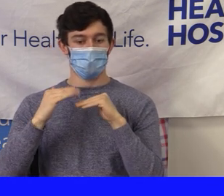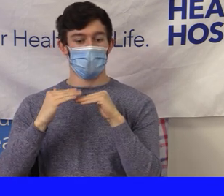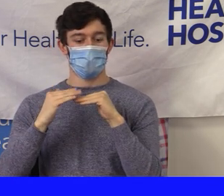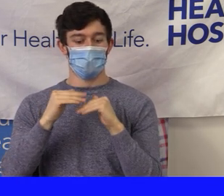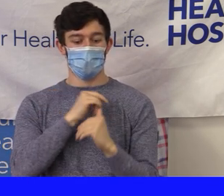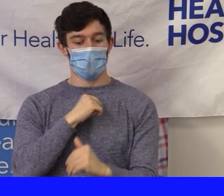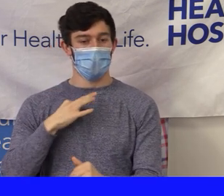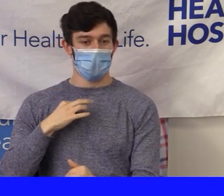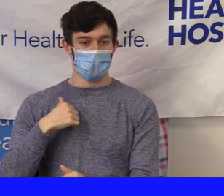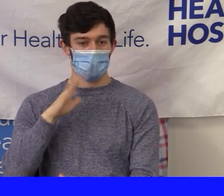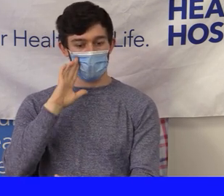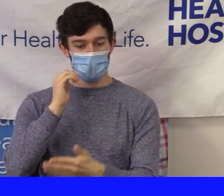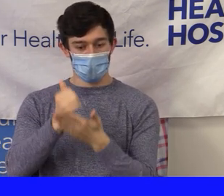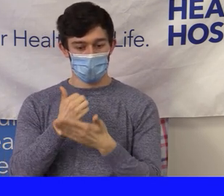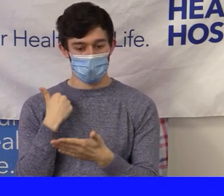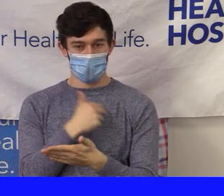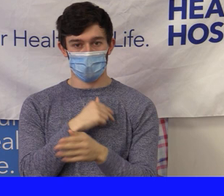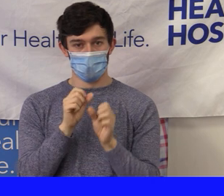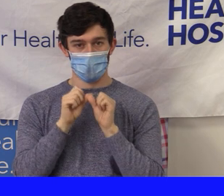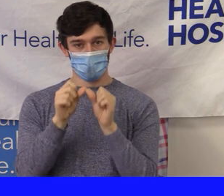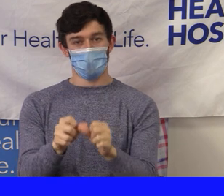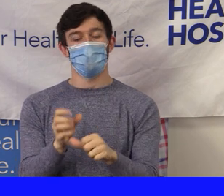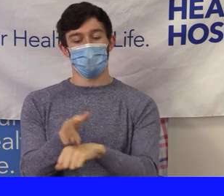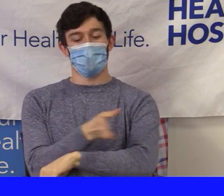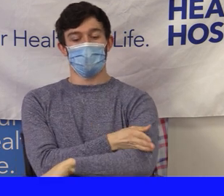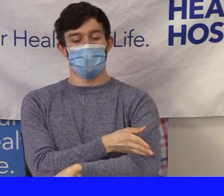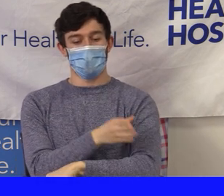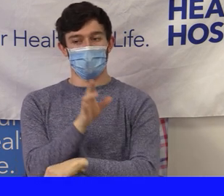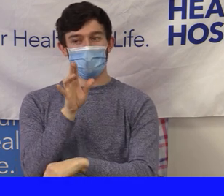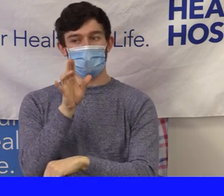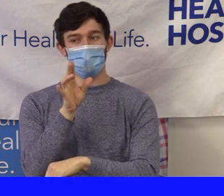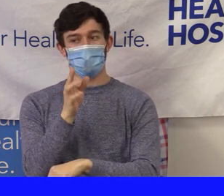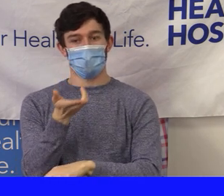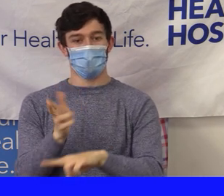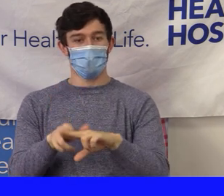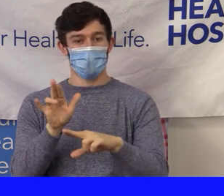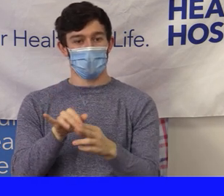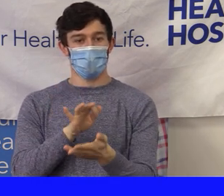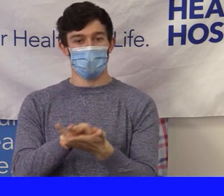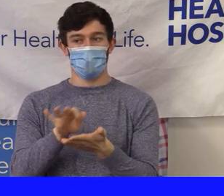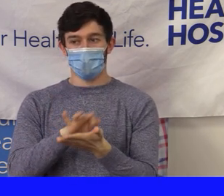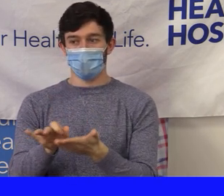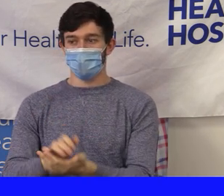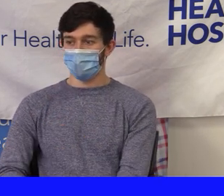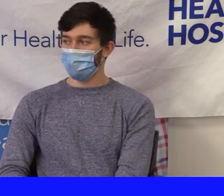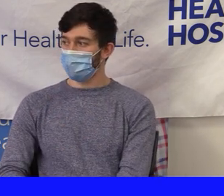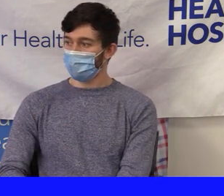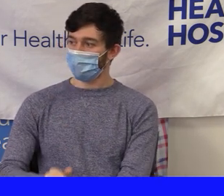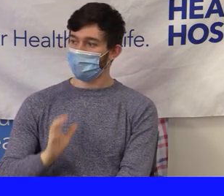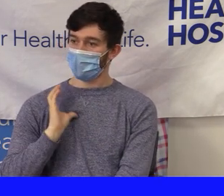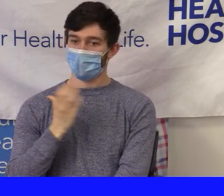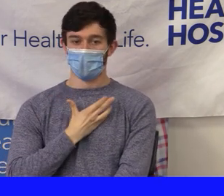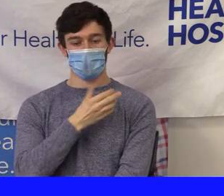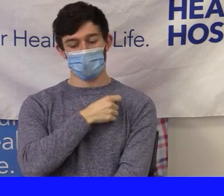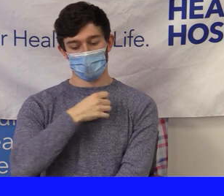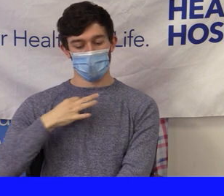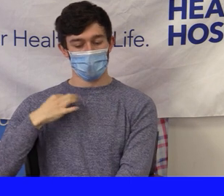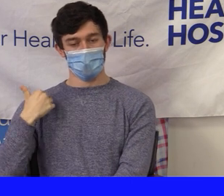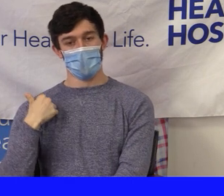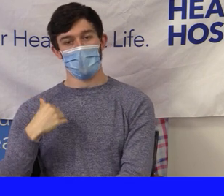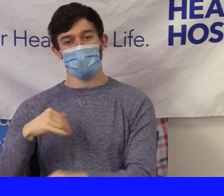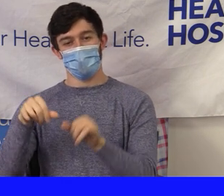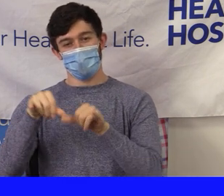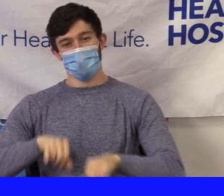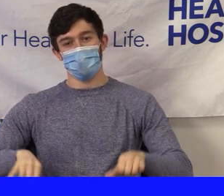is what's going to help us to continue to increase those scores. Our staff have a, you know, very